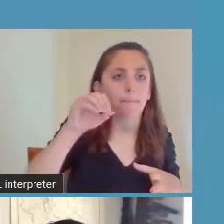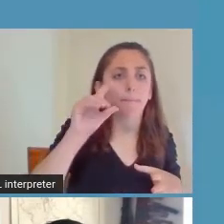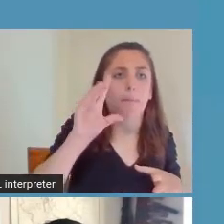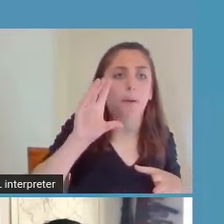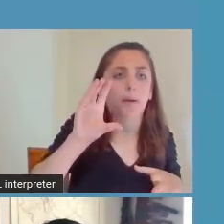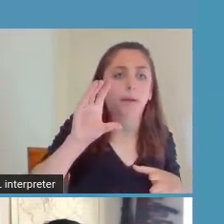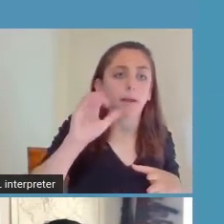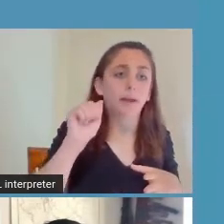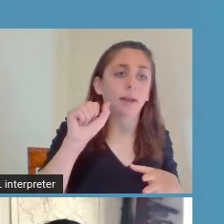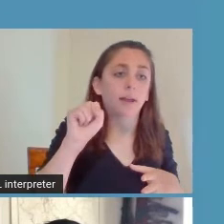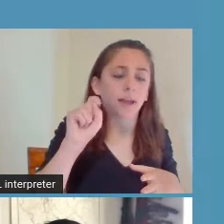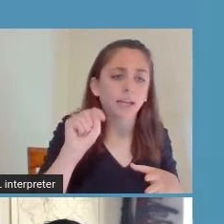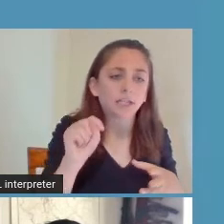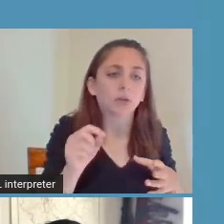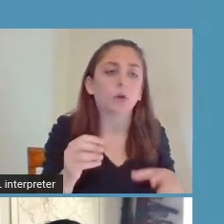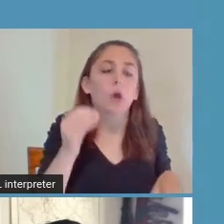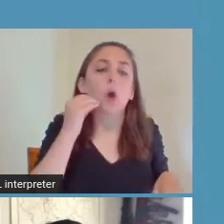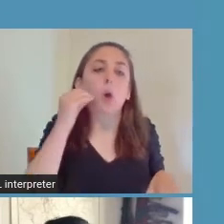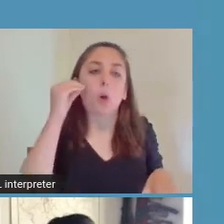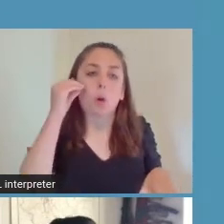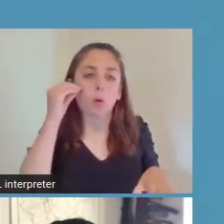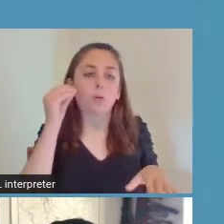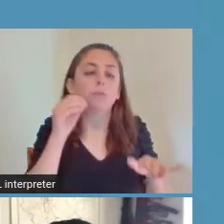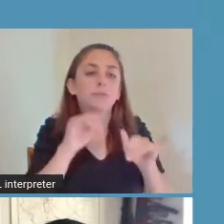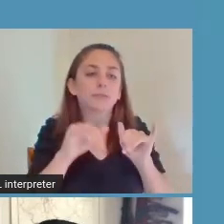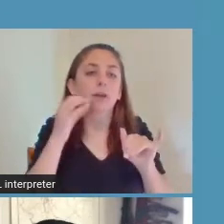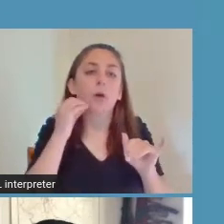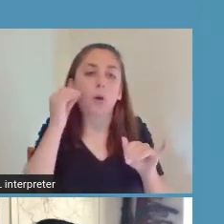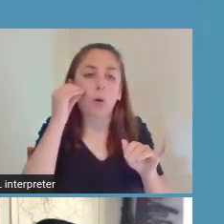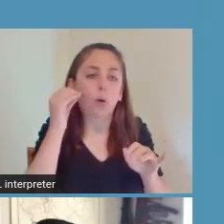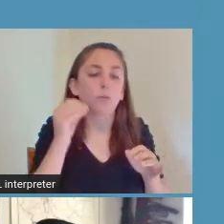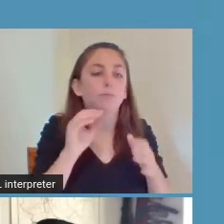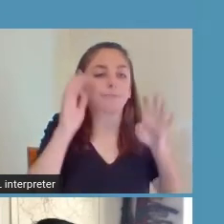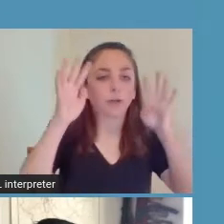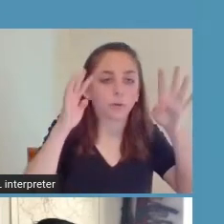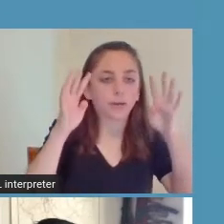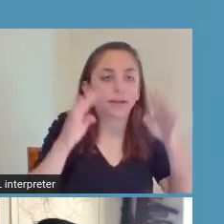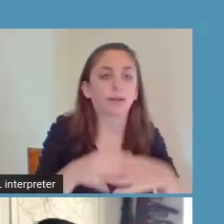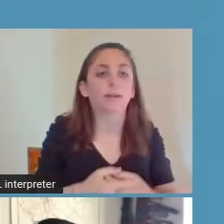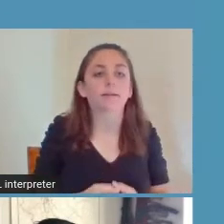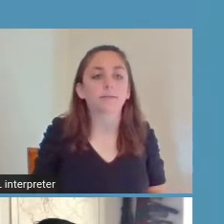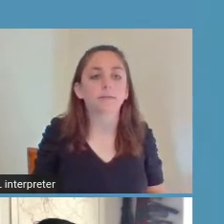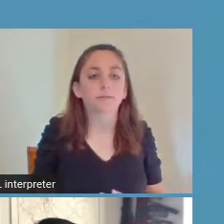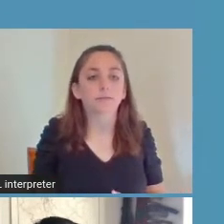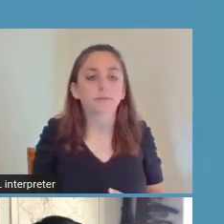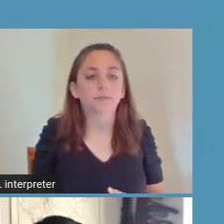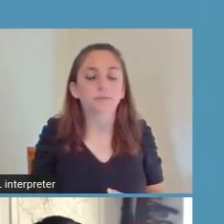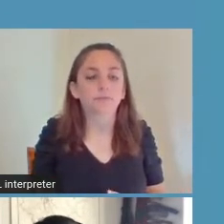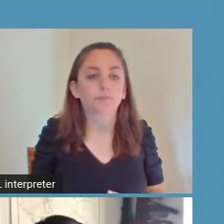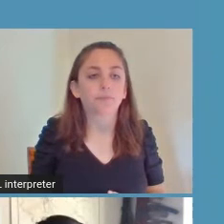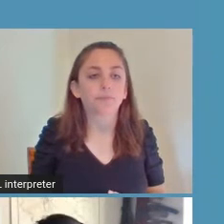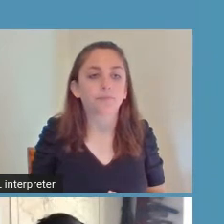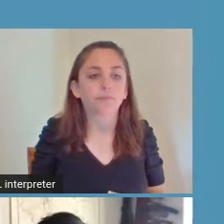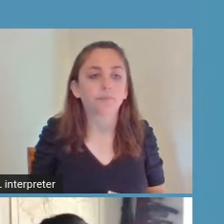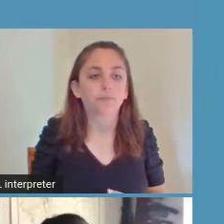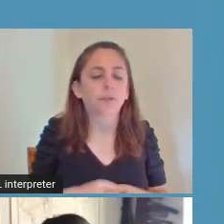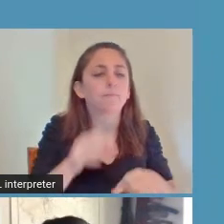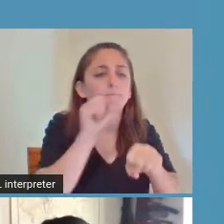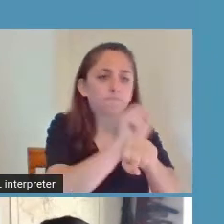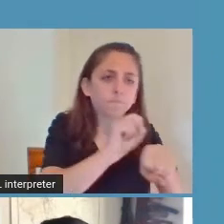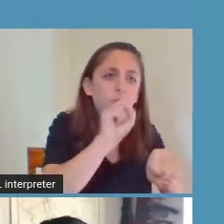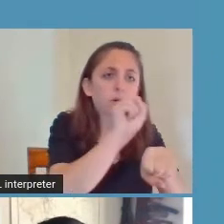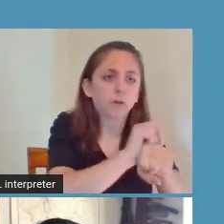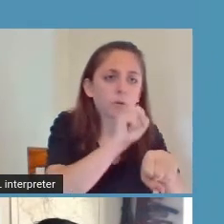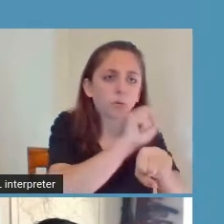productions. They're something that is a labor of love, and it, you know, while we work hard to have a high